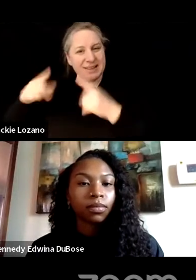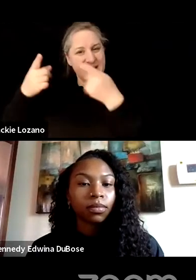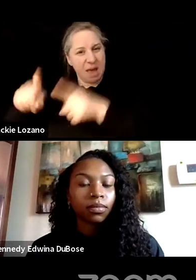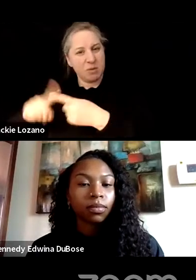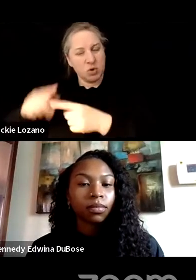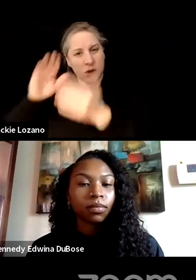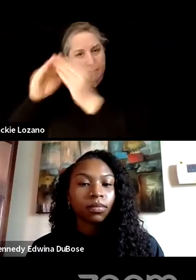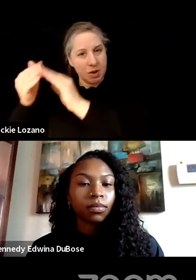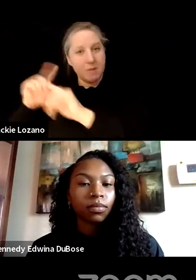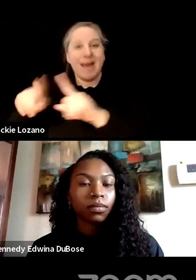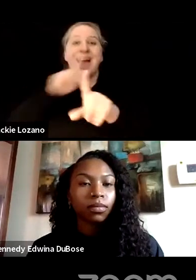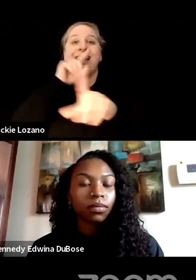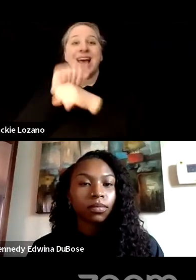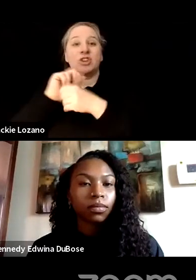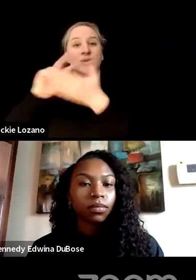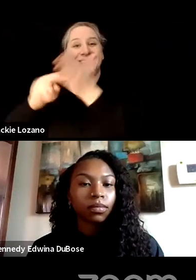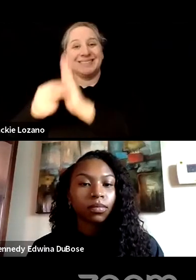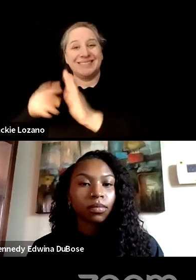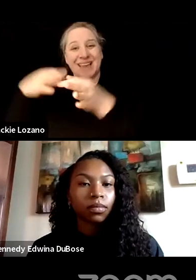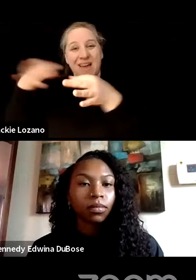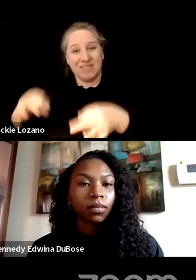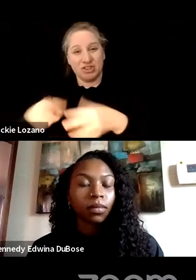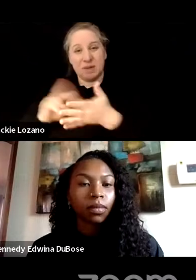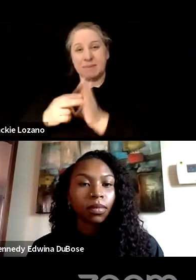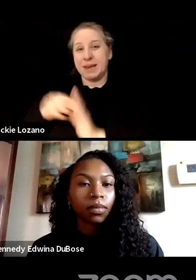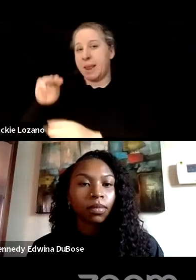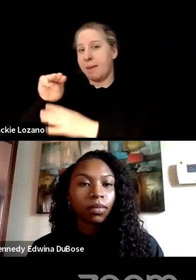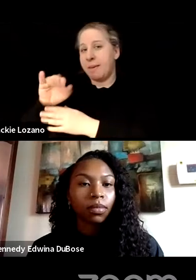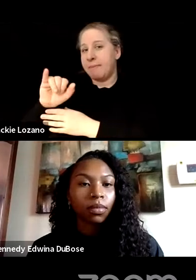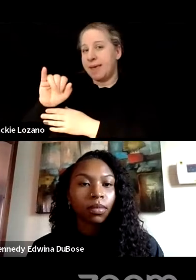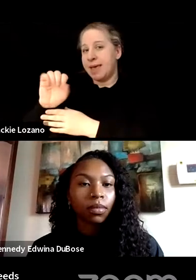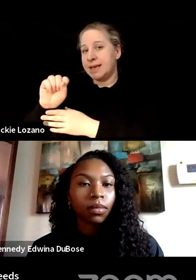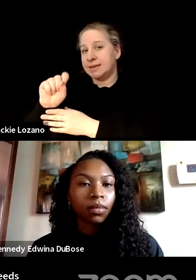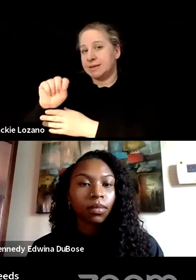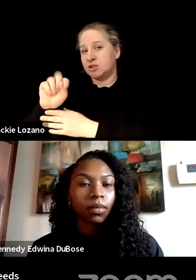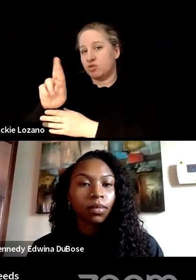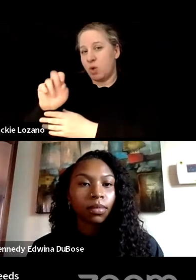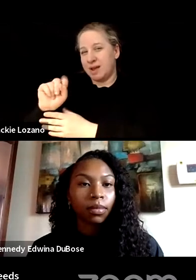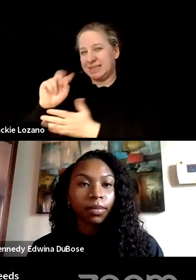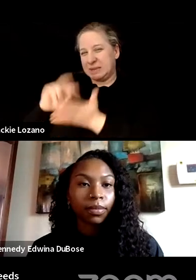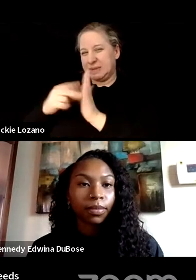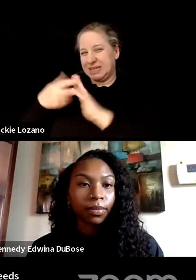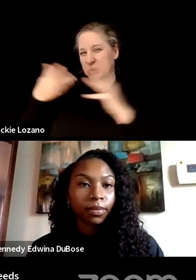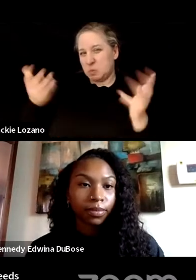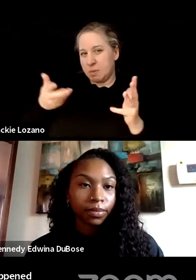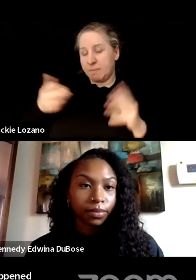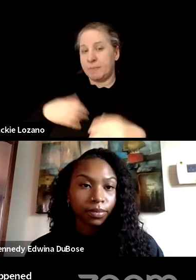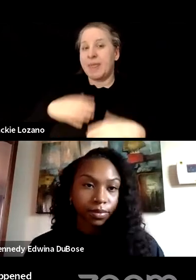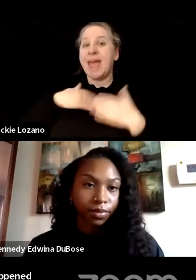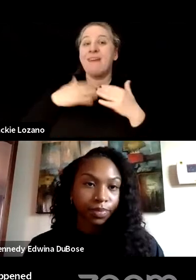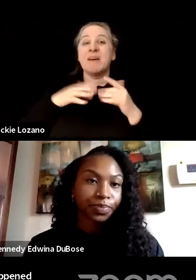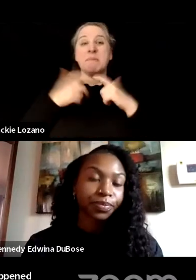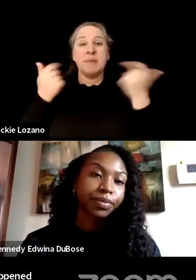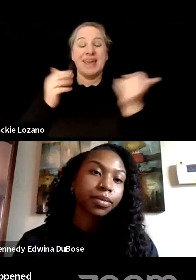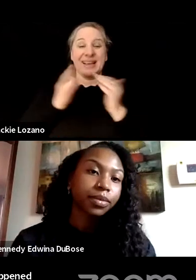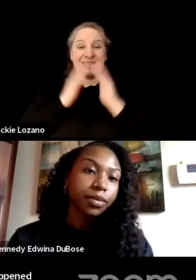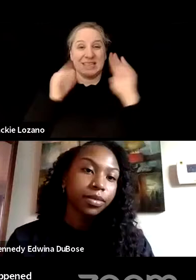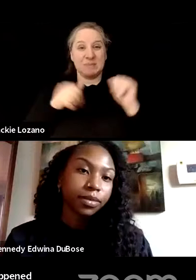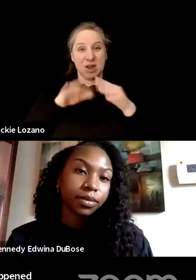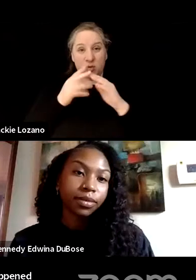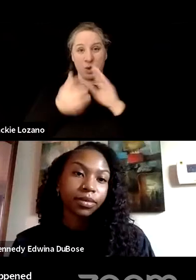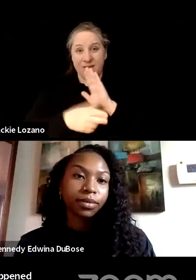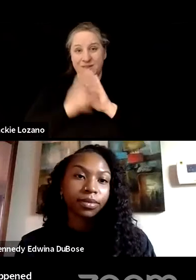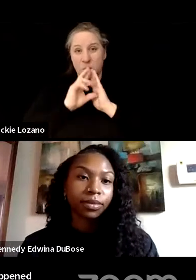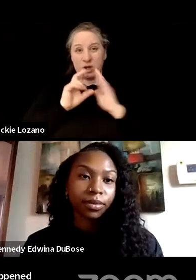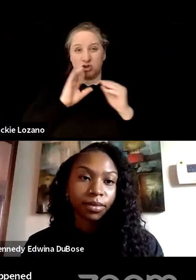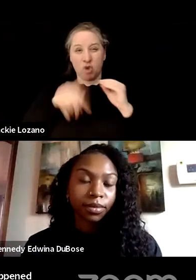is the actual definition of what mistrust is, and I'm just going to kind of break it down. There was a great systematic review that we can drop in the chat that